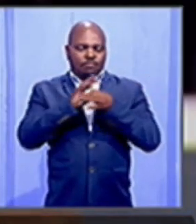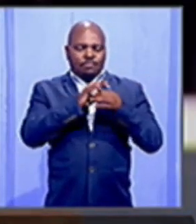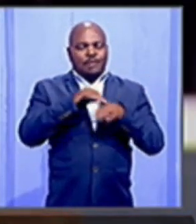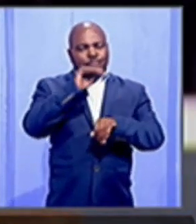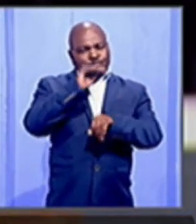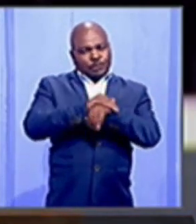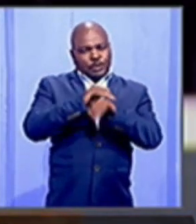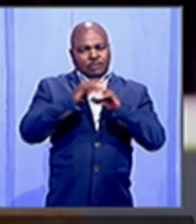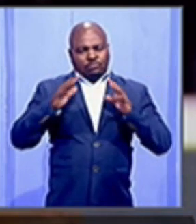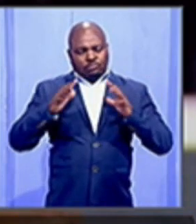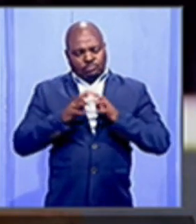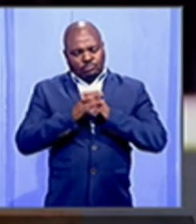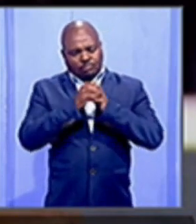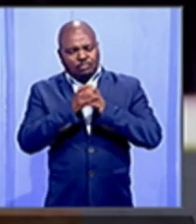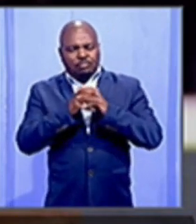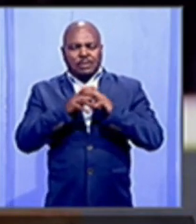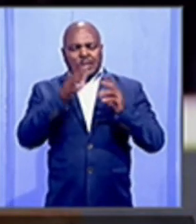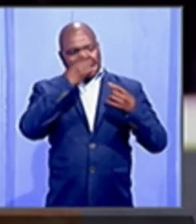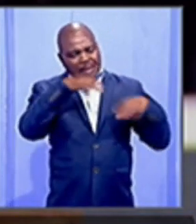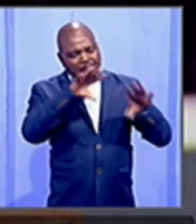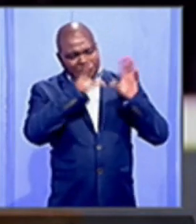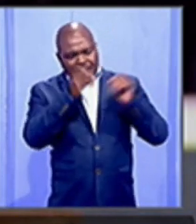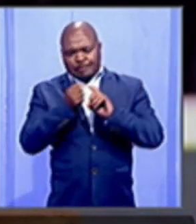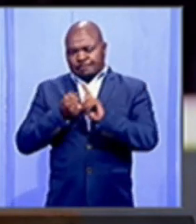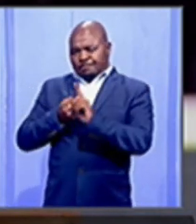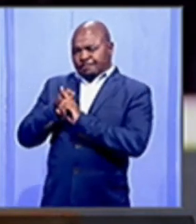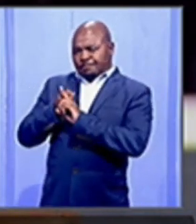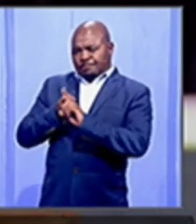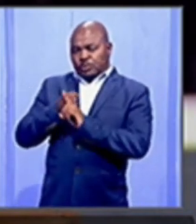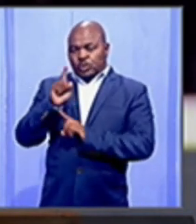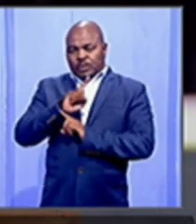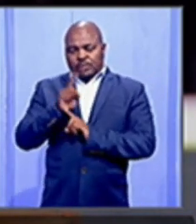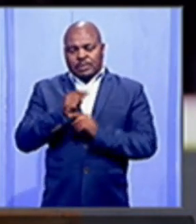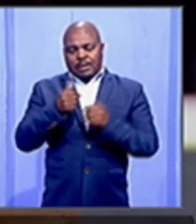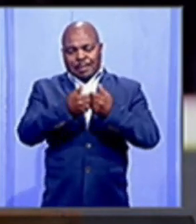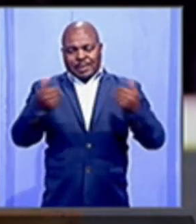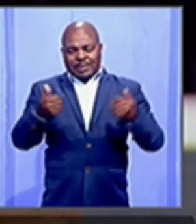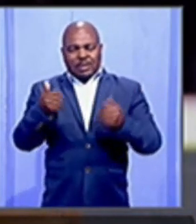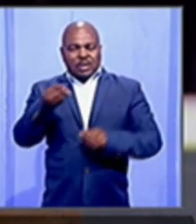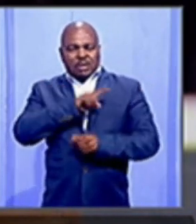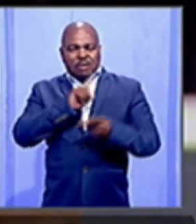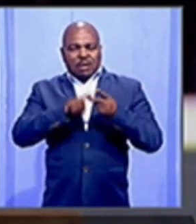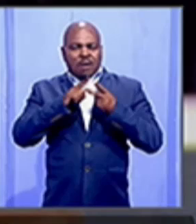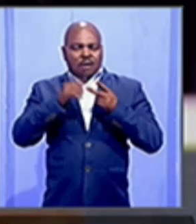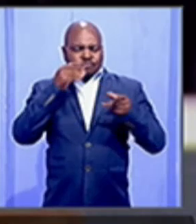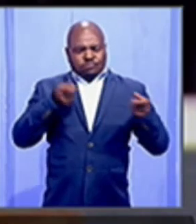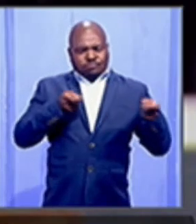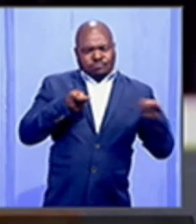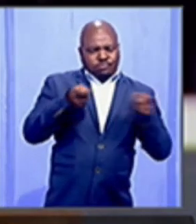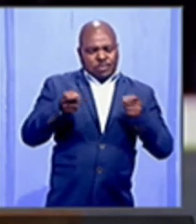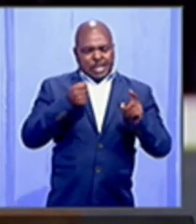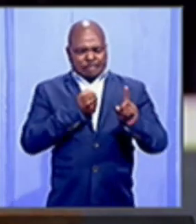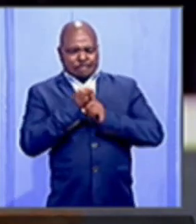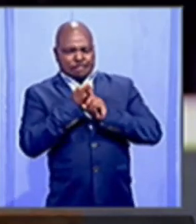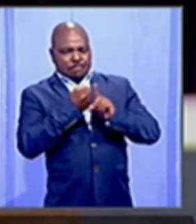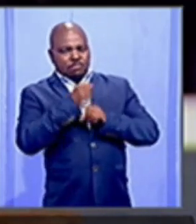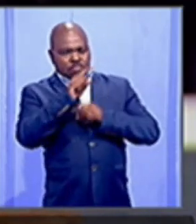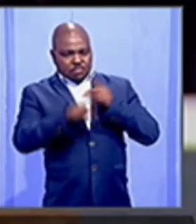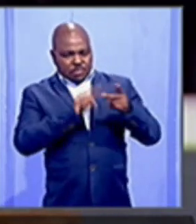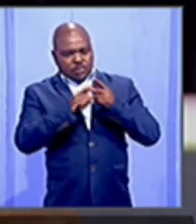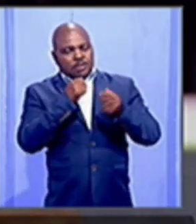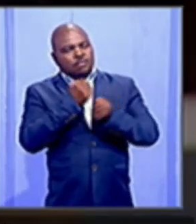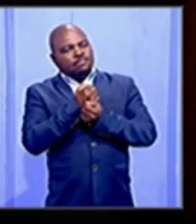and shared sacrifices in the fight against apartheid and colonial oppression, and for independence